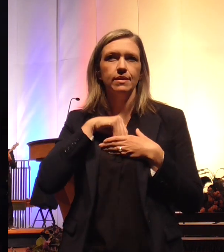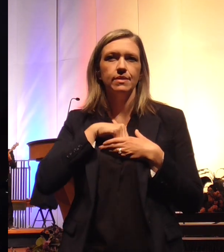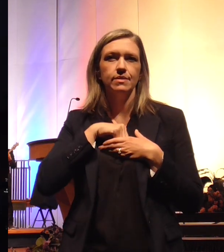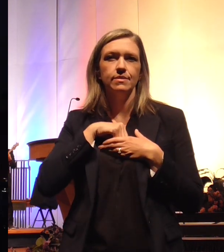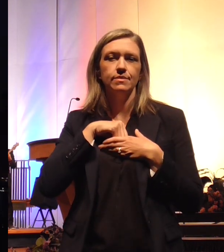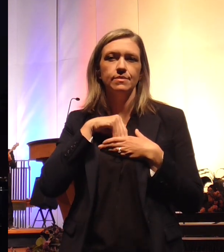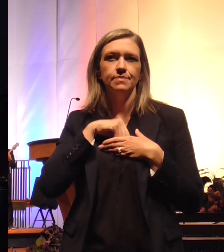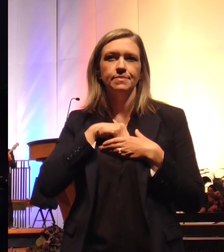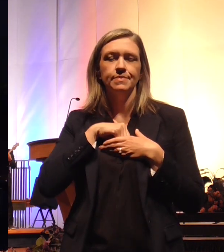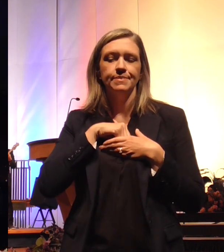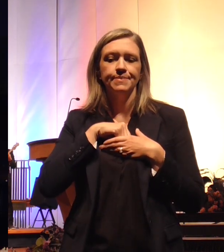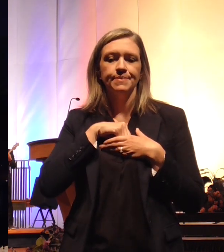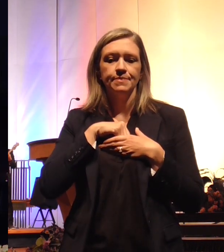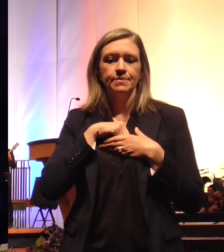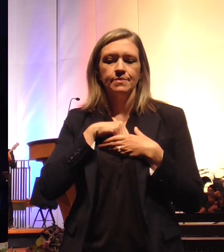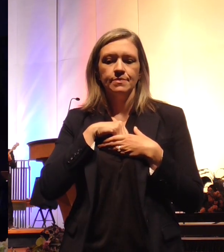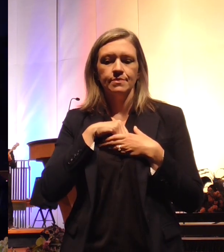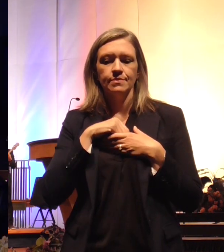within.